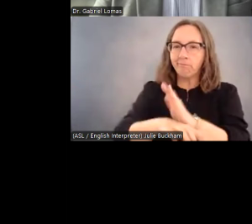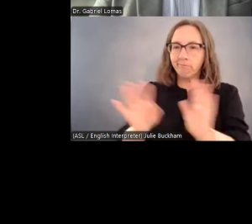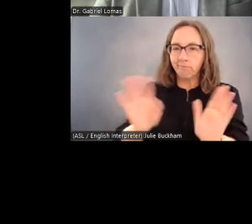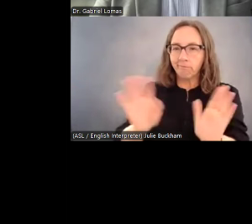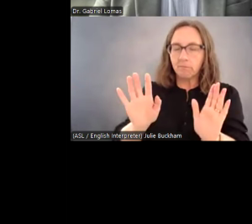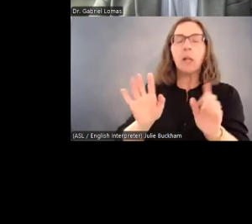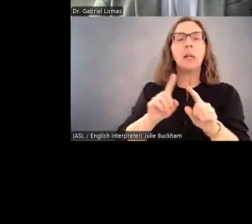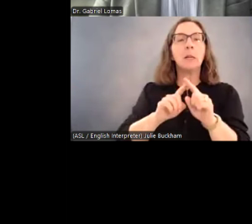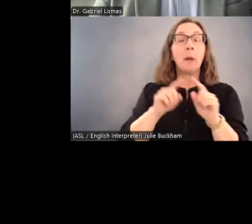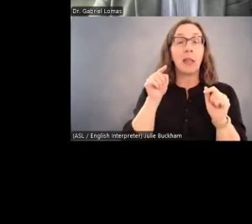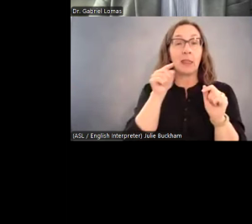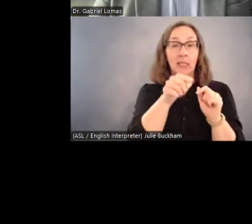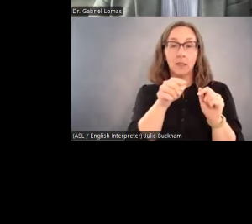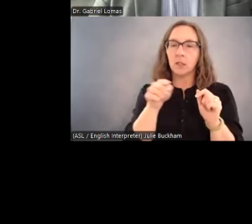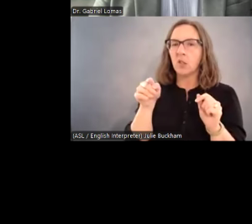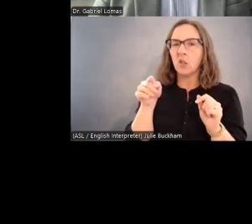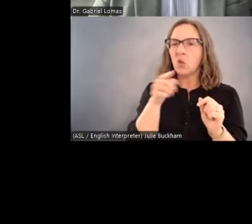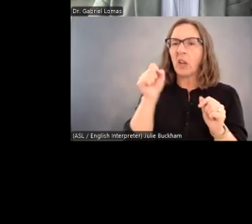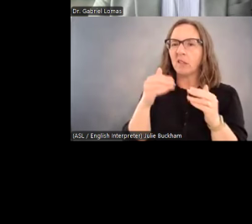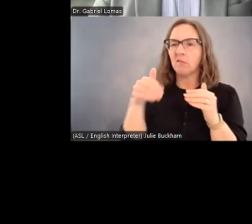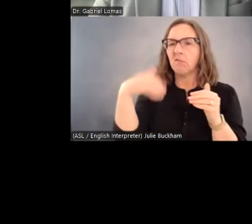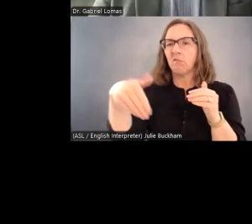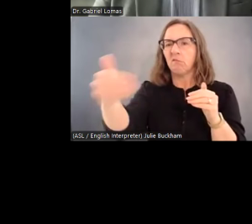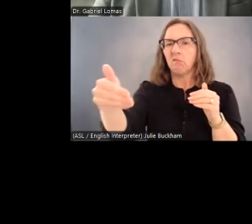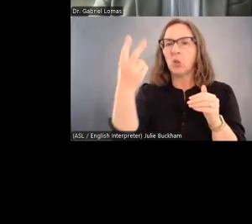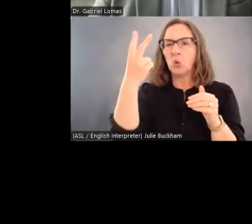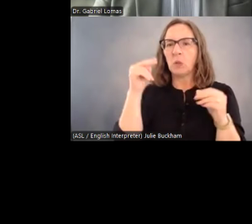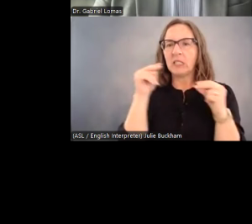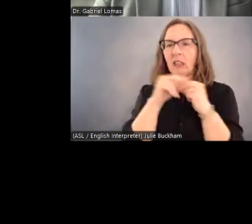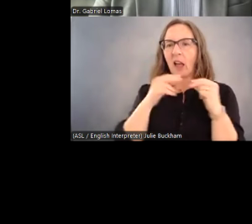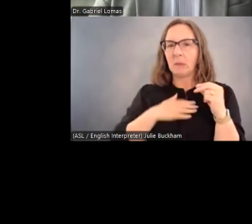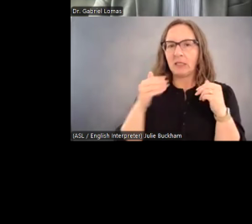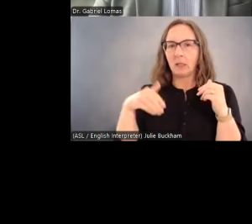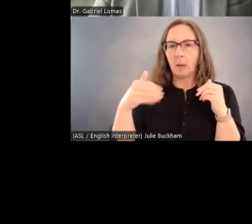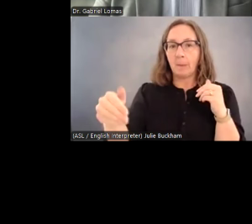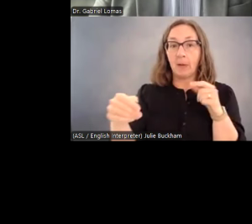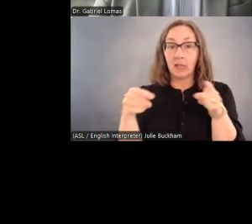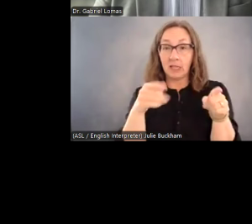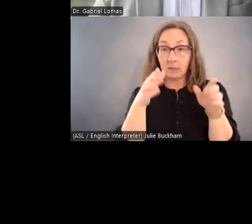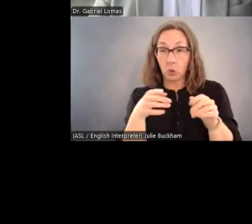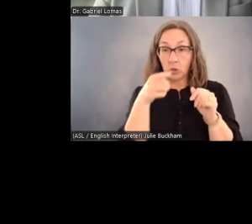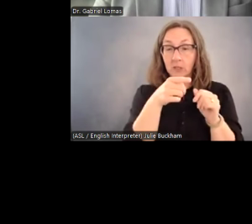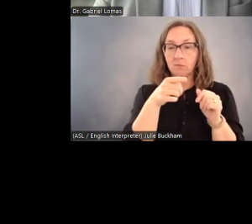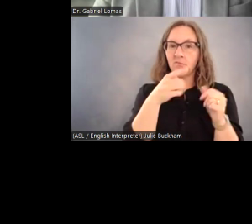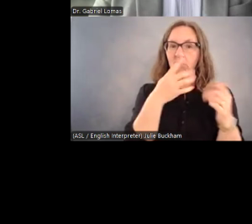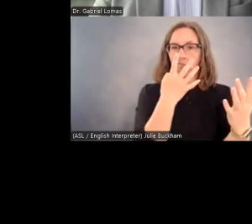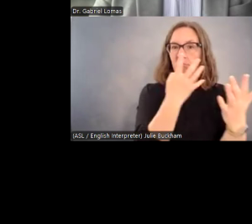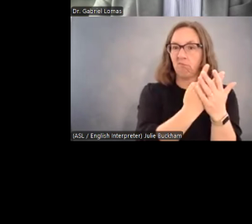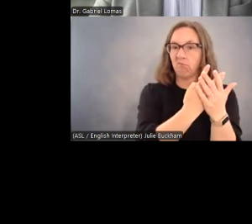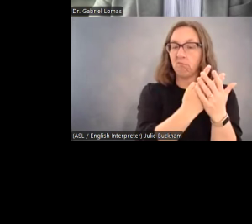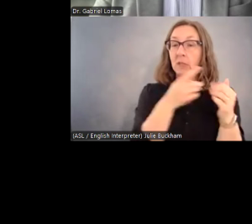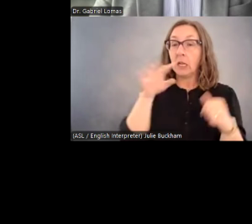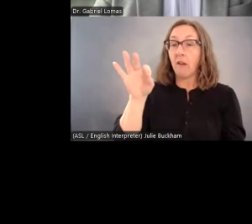this is an individual, so you can advance it 2 slides. This is an individual who was incarcerated in